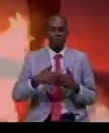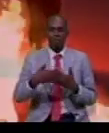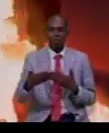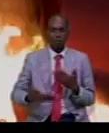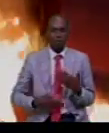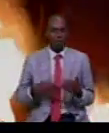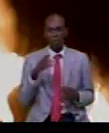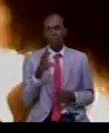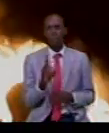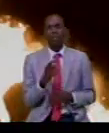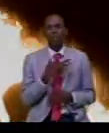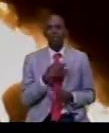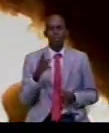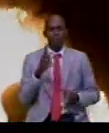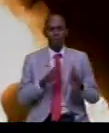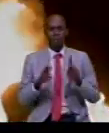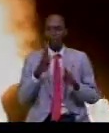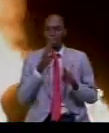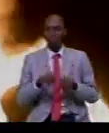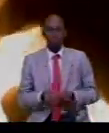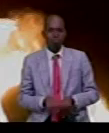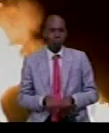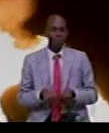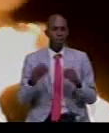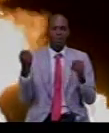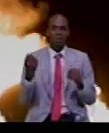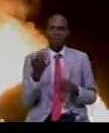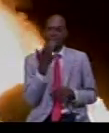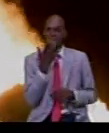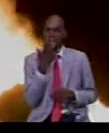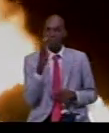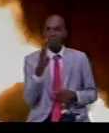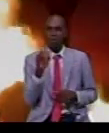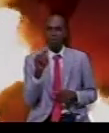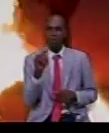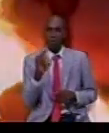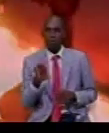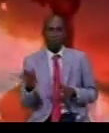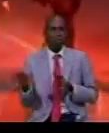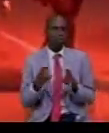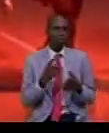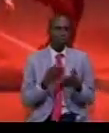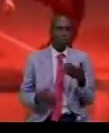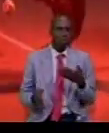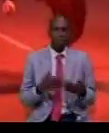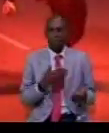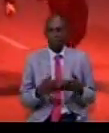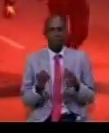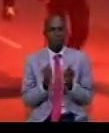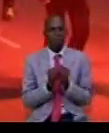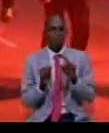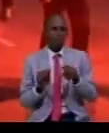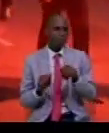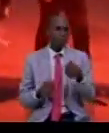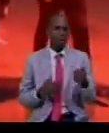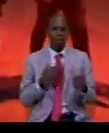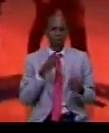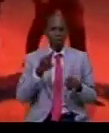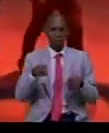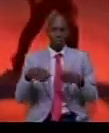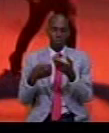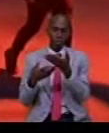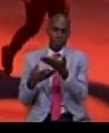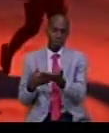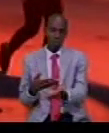people are breaking bottles and they are doing whatever with one another, and then you go there, how can